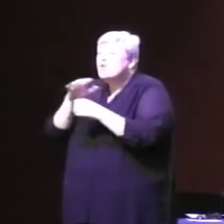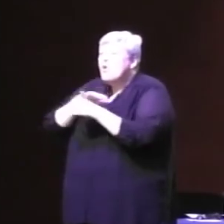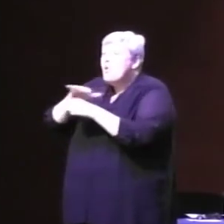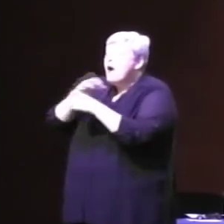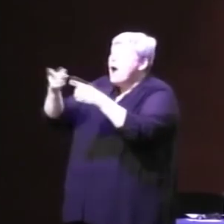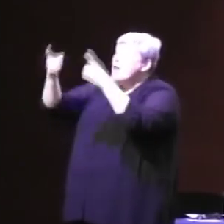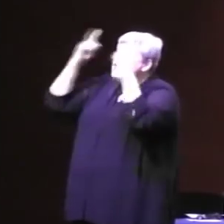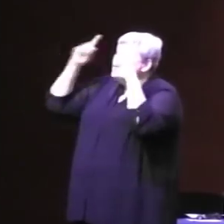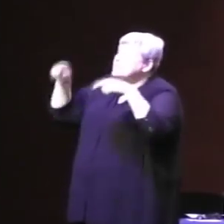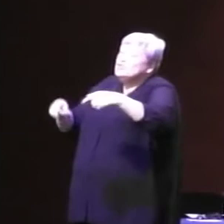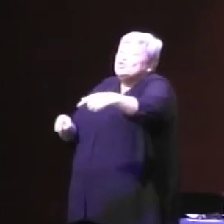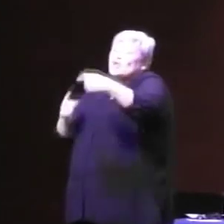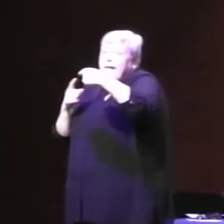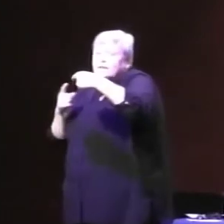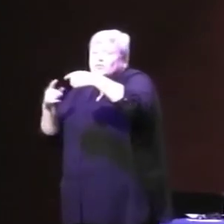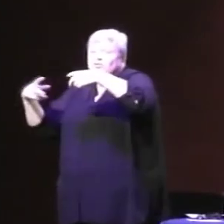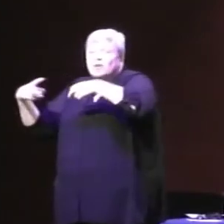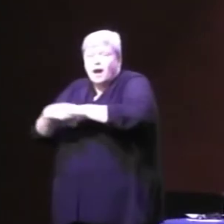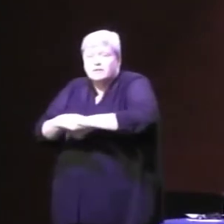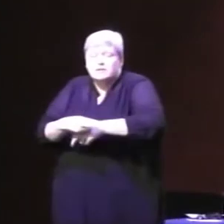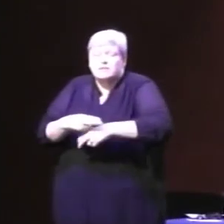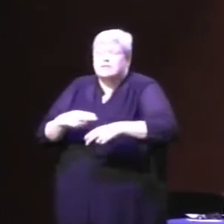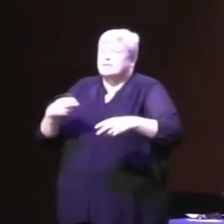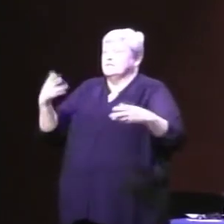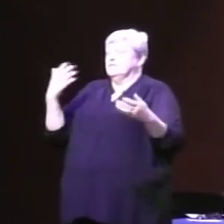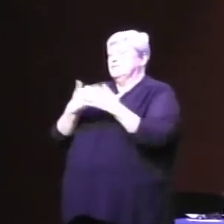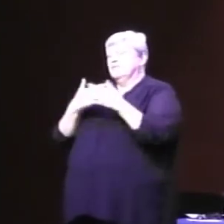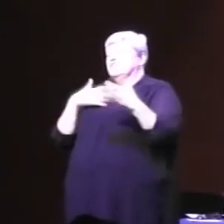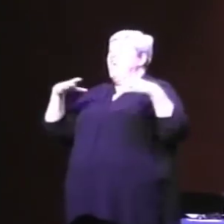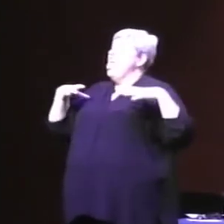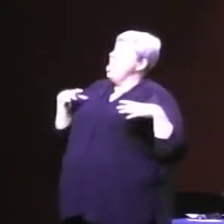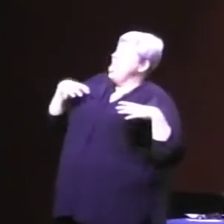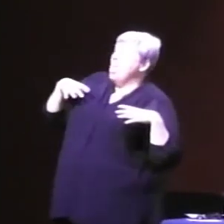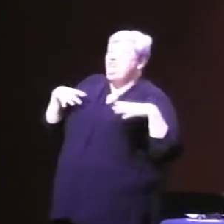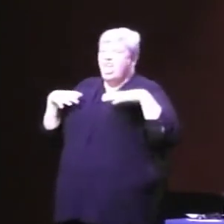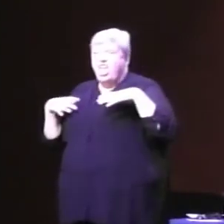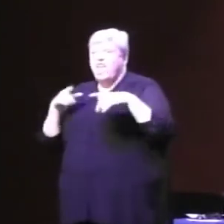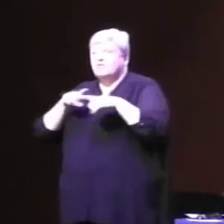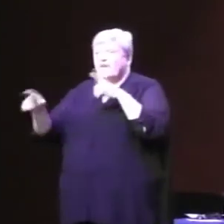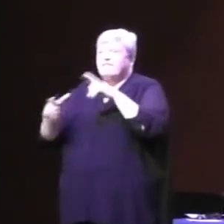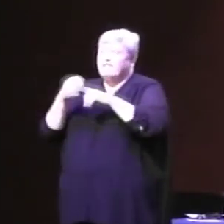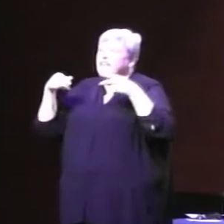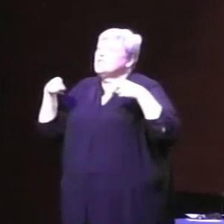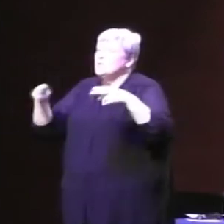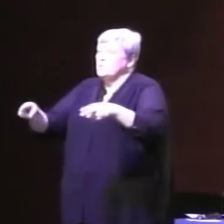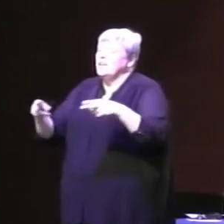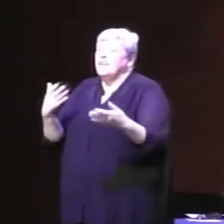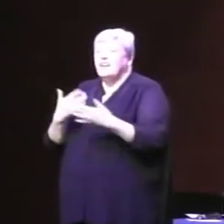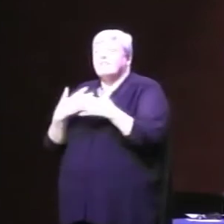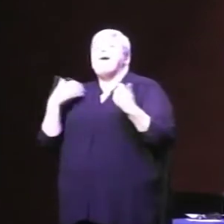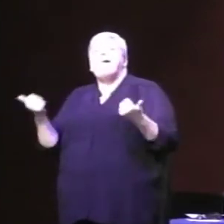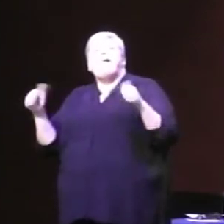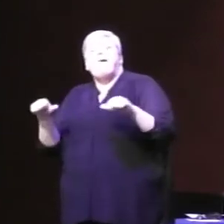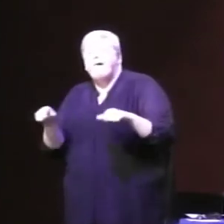authorities challenging these cuts instead of scurrying around trying to find a way of implementing them?